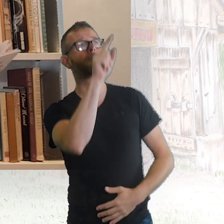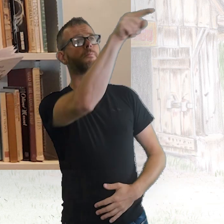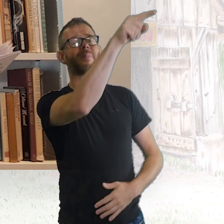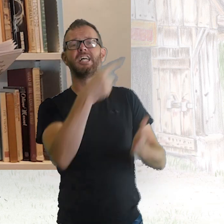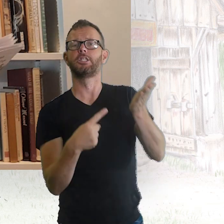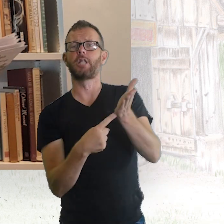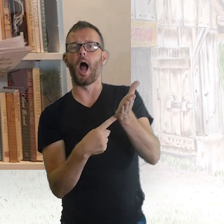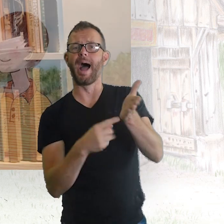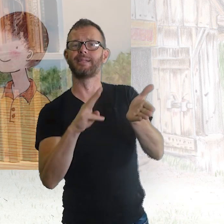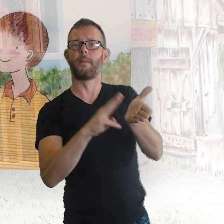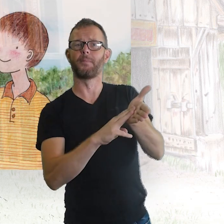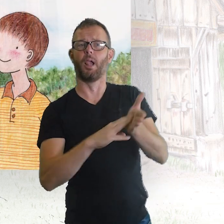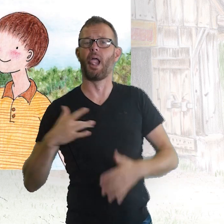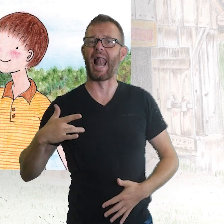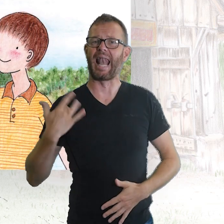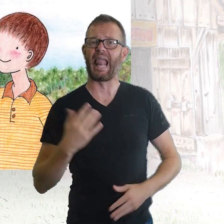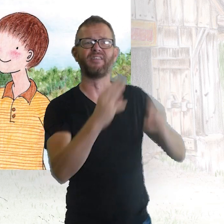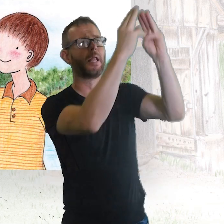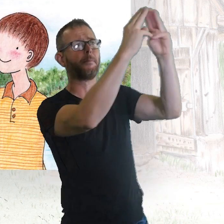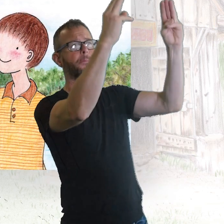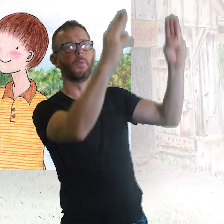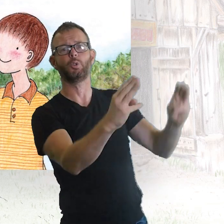Tide Mill Living Museum.